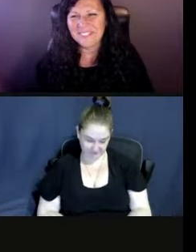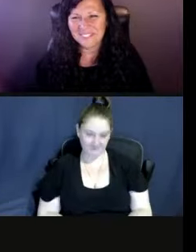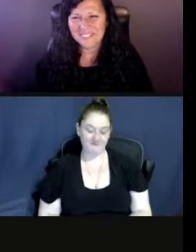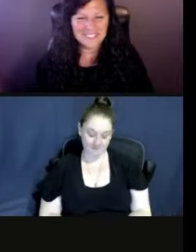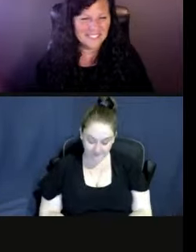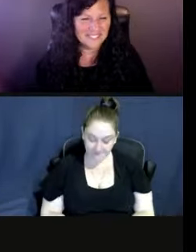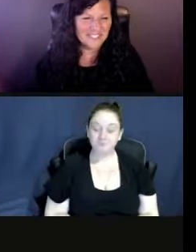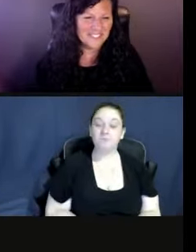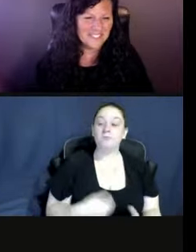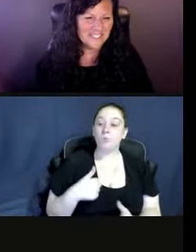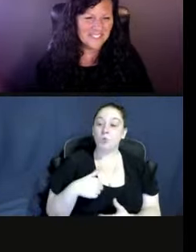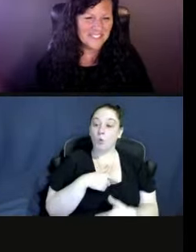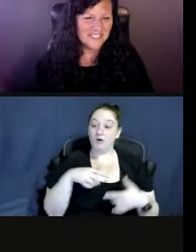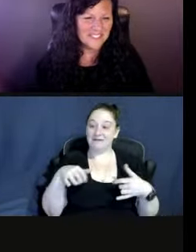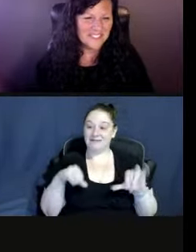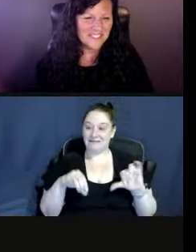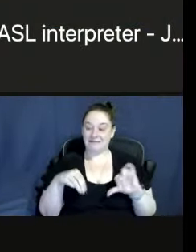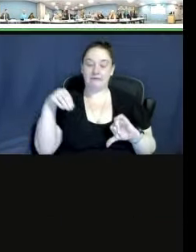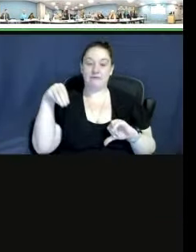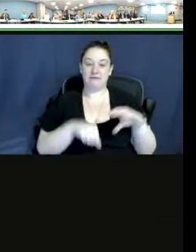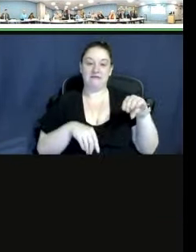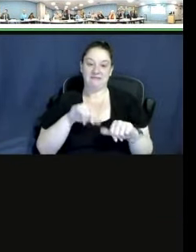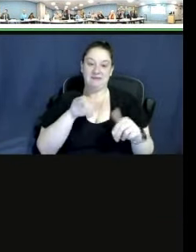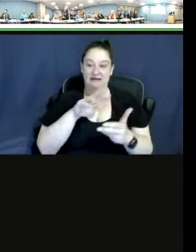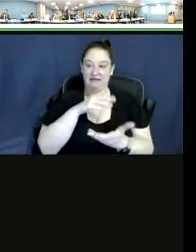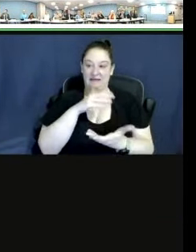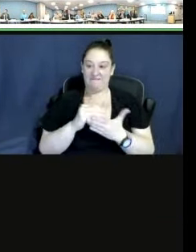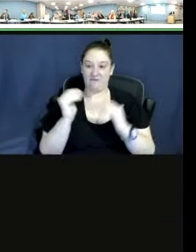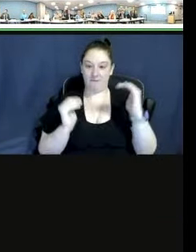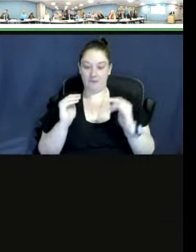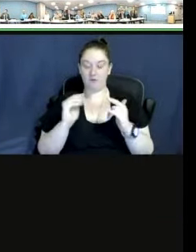but we have that fund balance to make that flexibility.